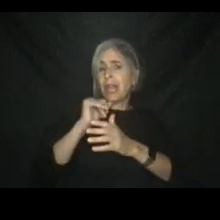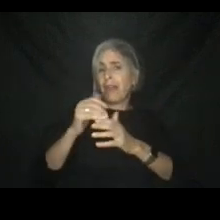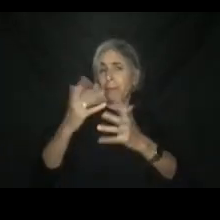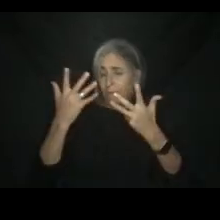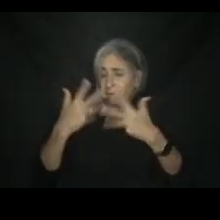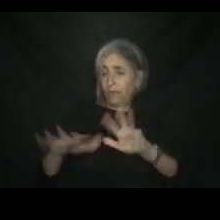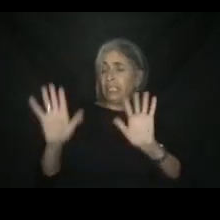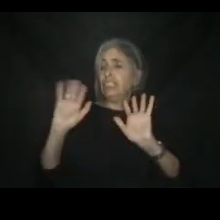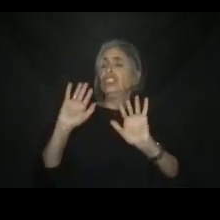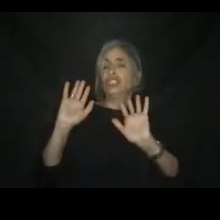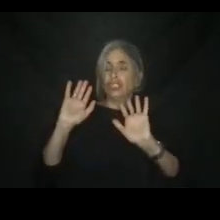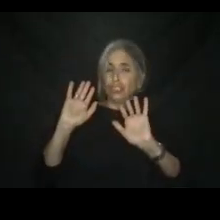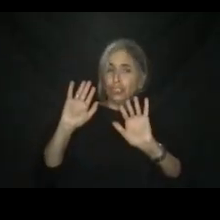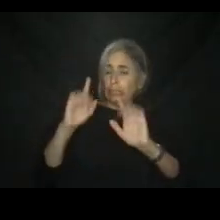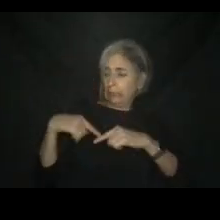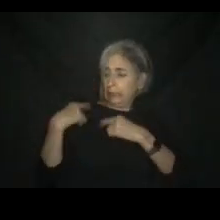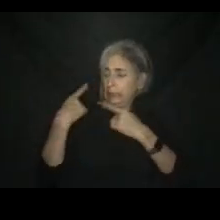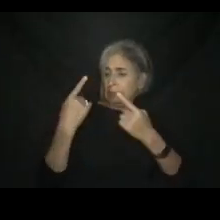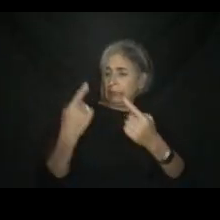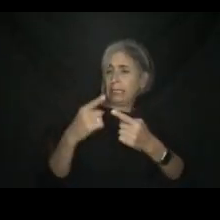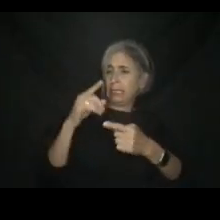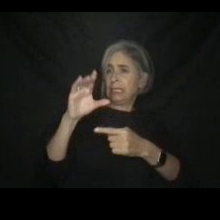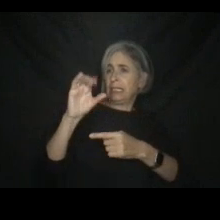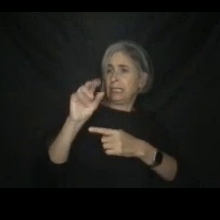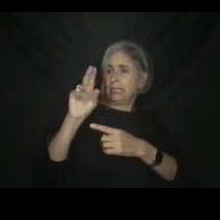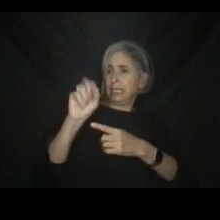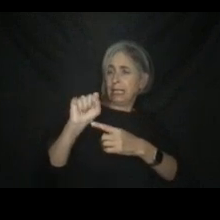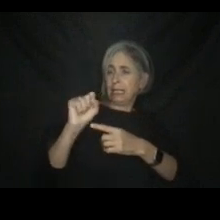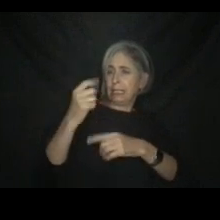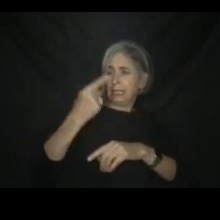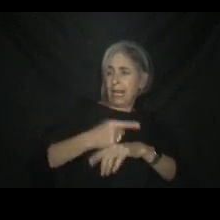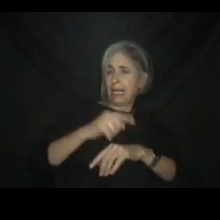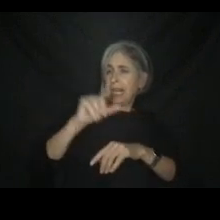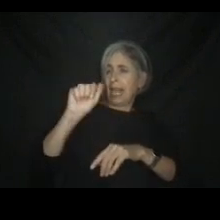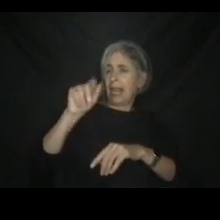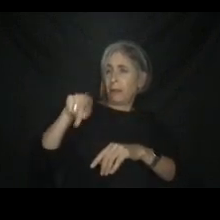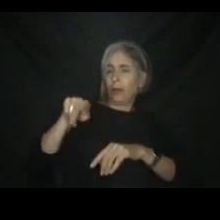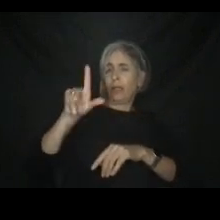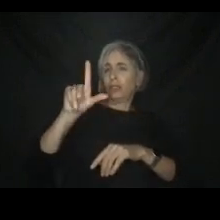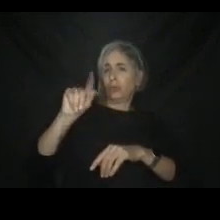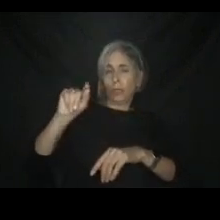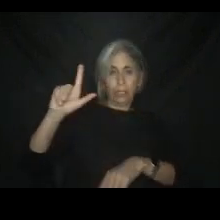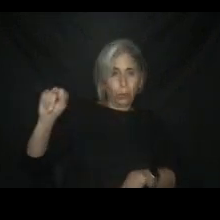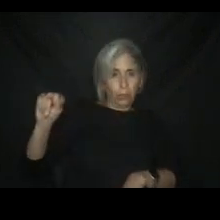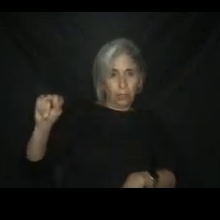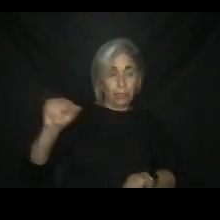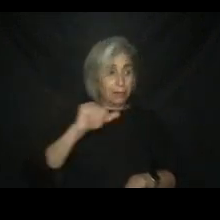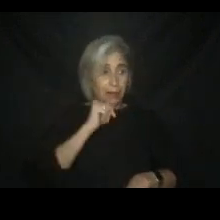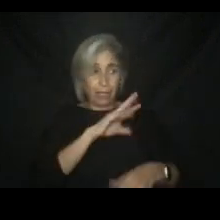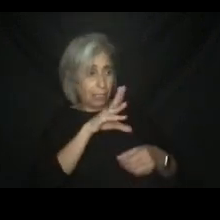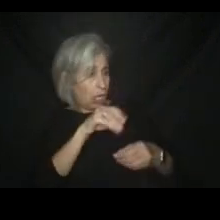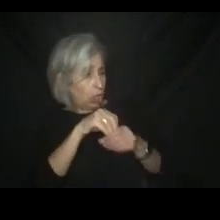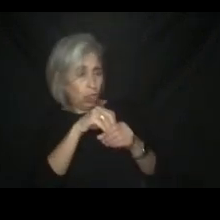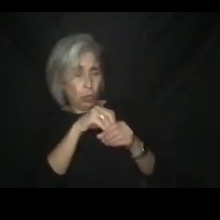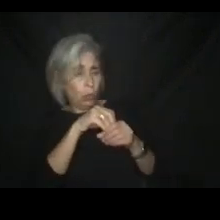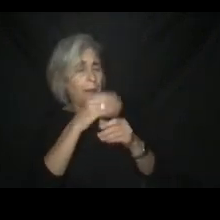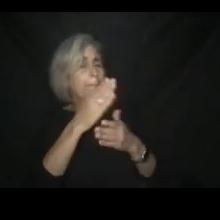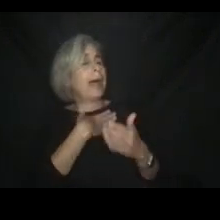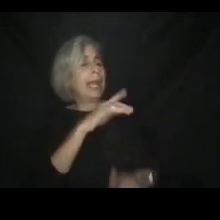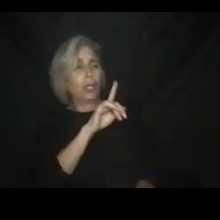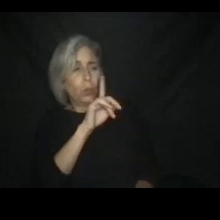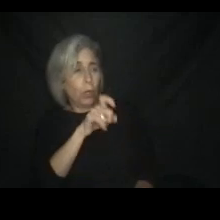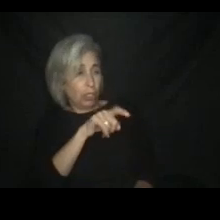completed since Census Day. So that's April 1st of 2020. So it doesn't include, so my question is,